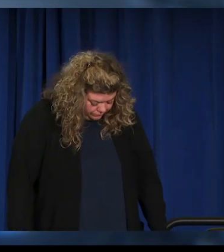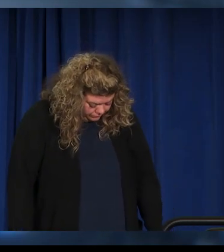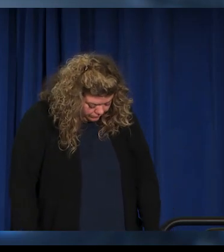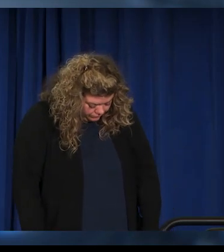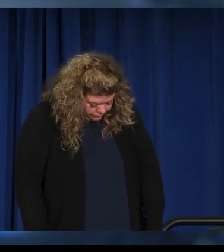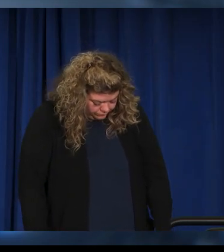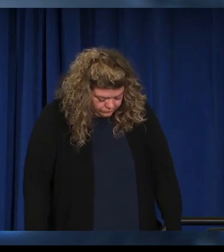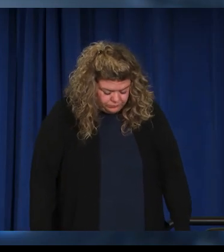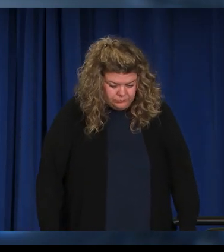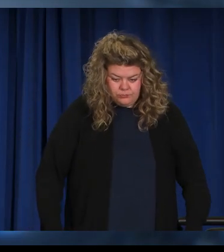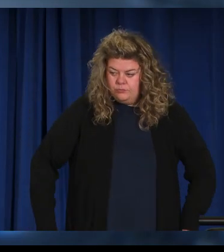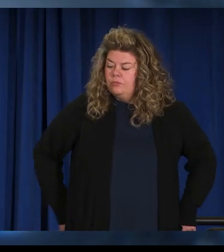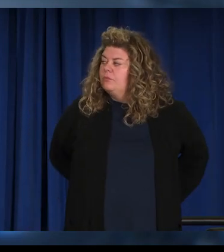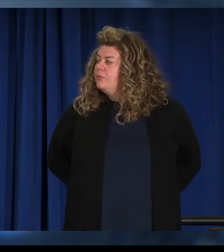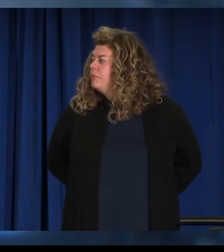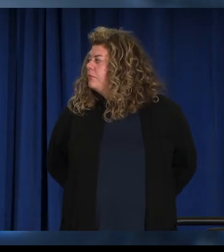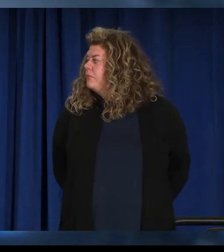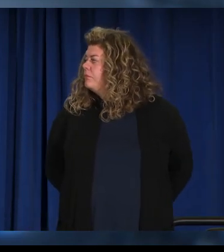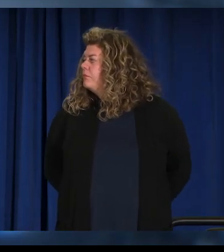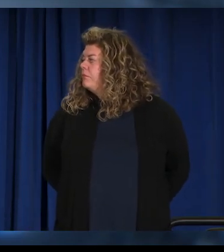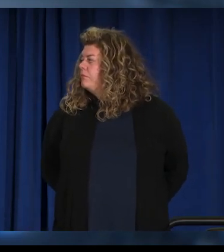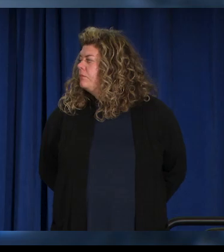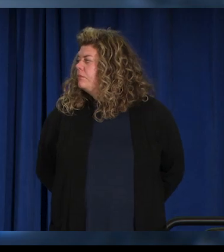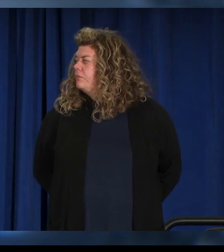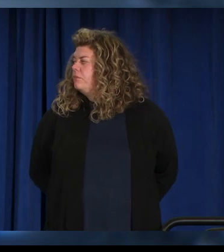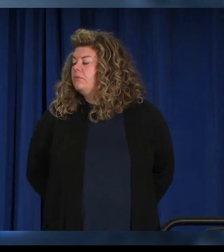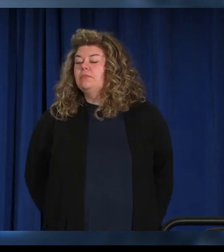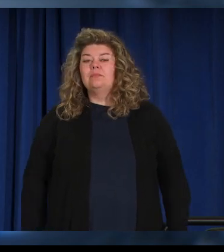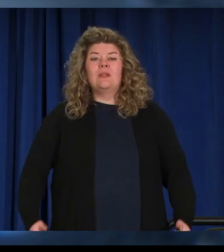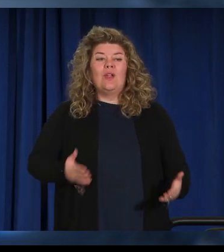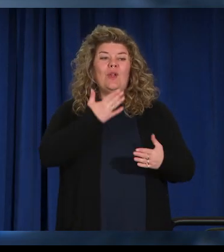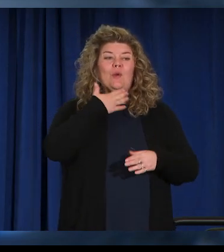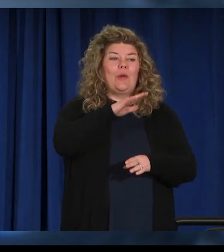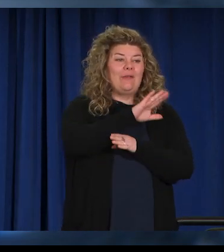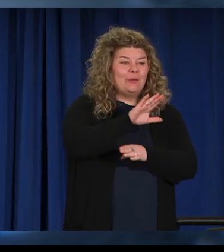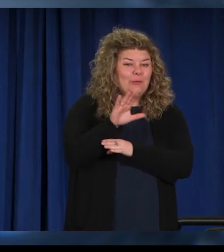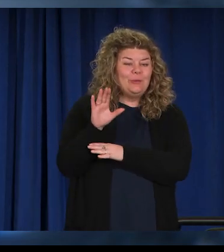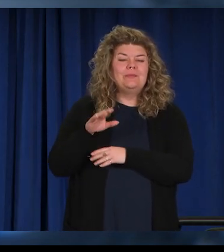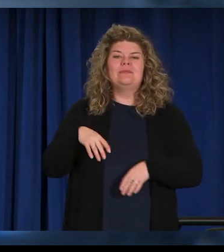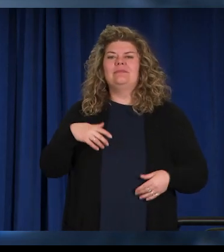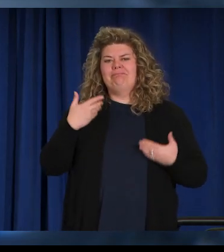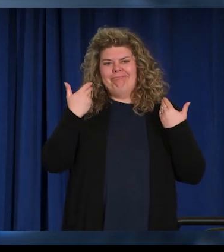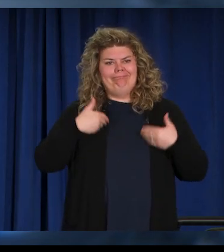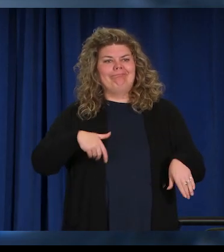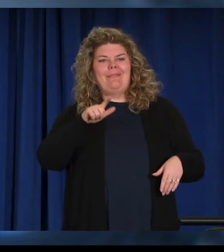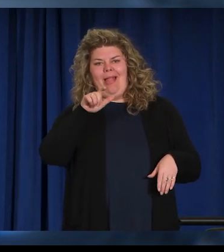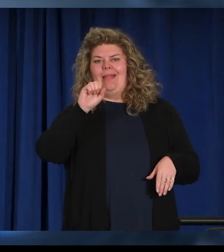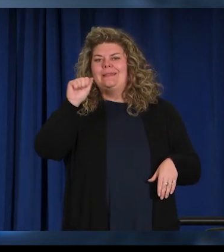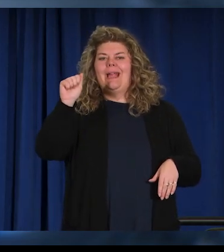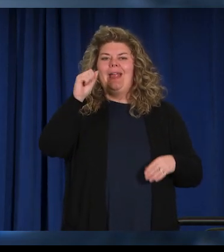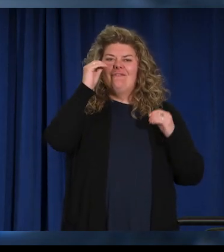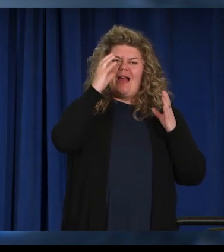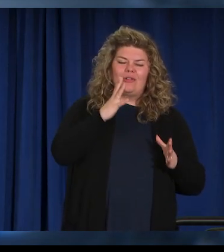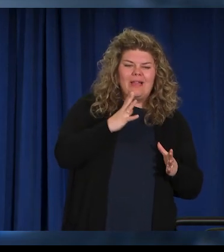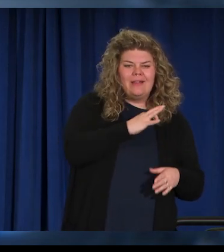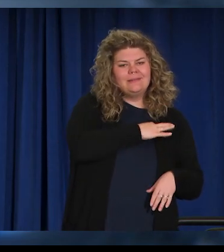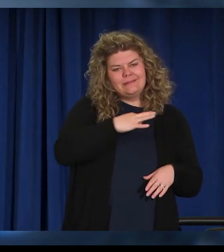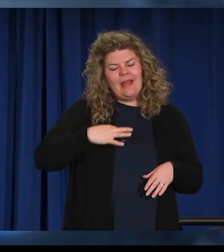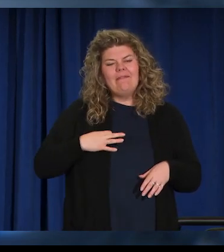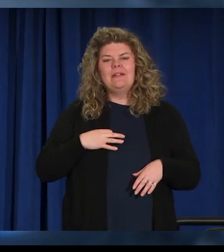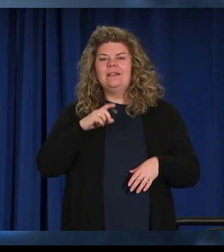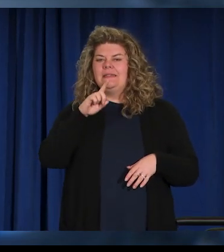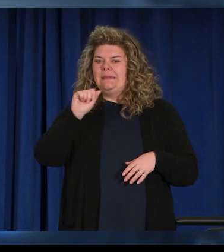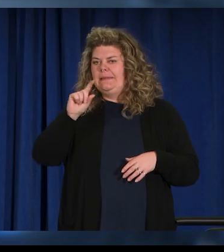Do you want to just come over? Okay. All right. Good afternoon, everyone. So we are the LSA Faculty and Staff Disability